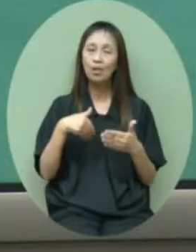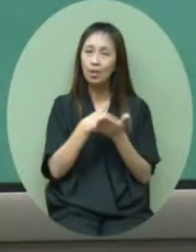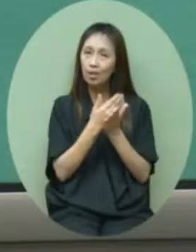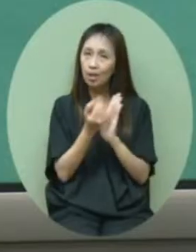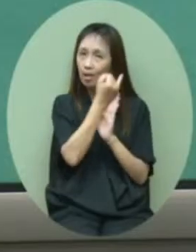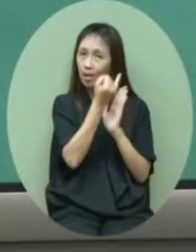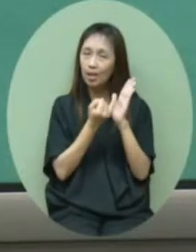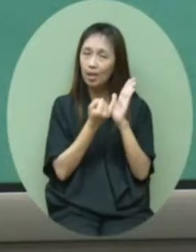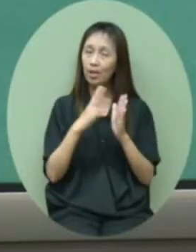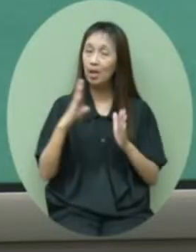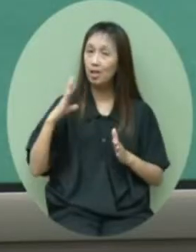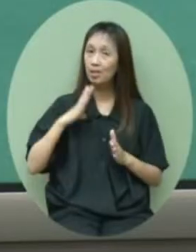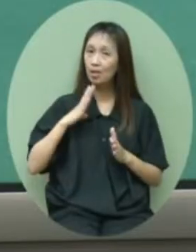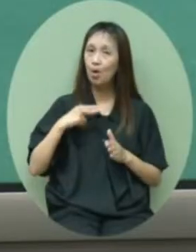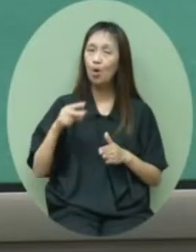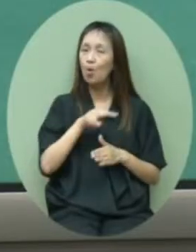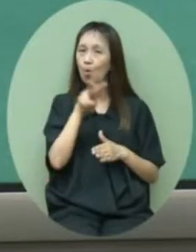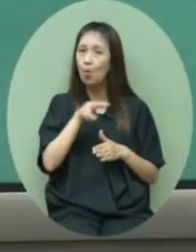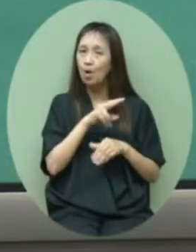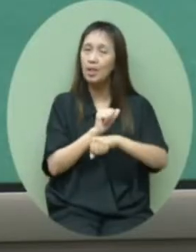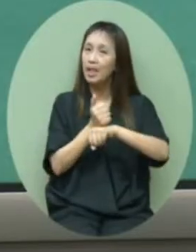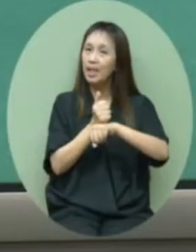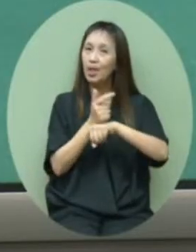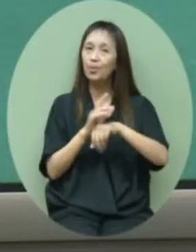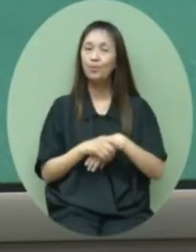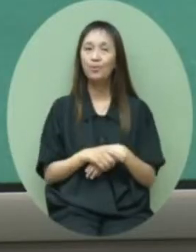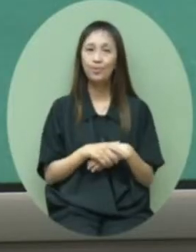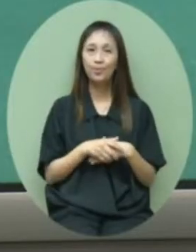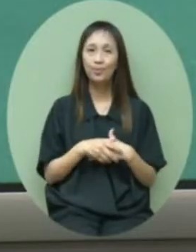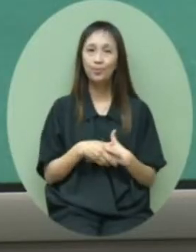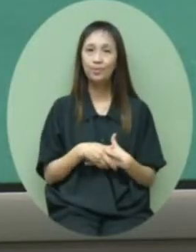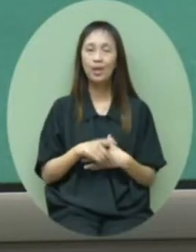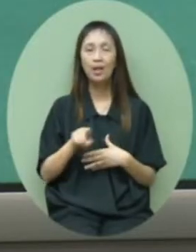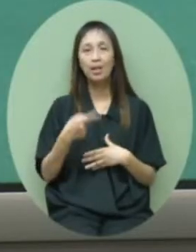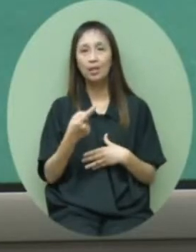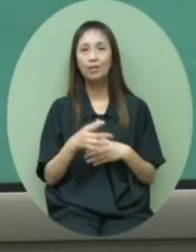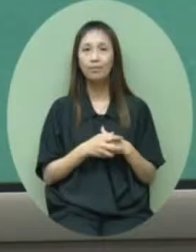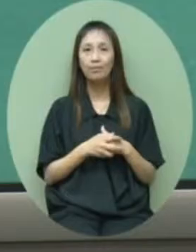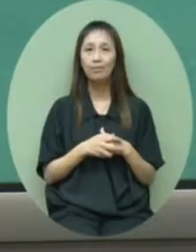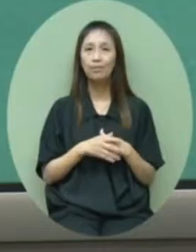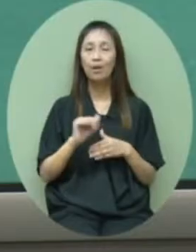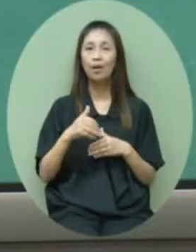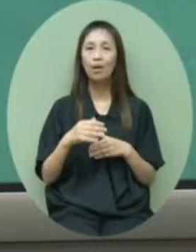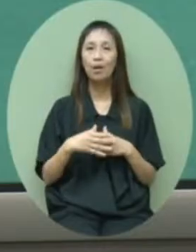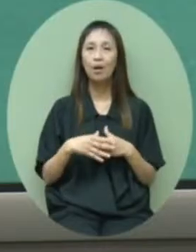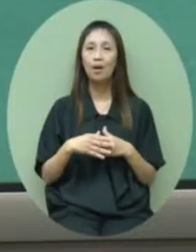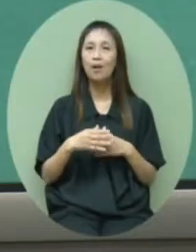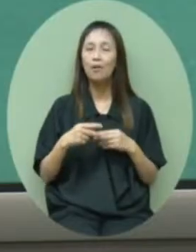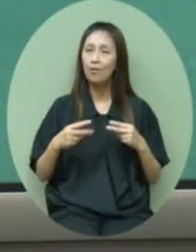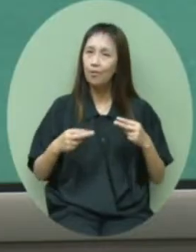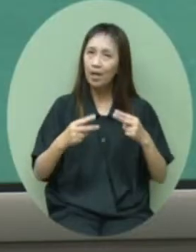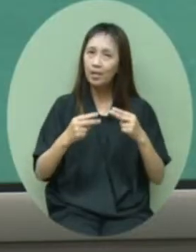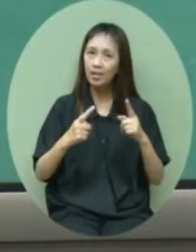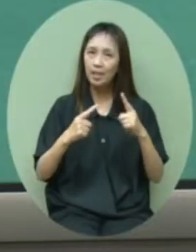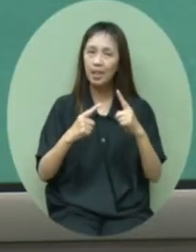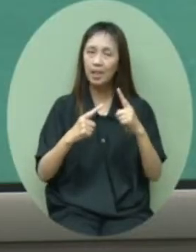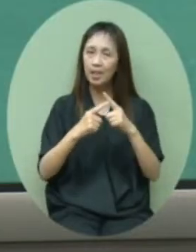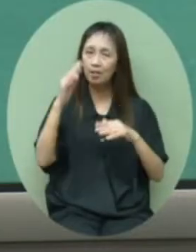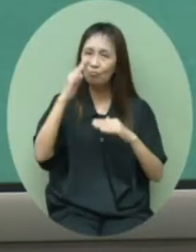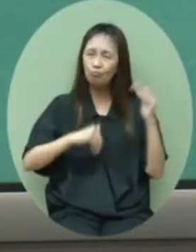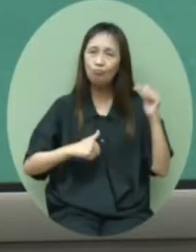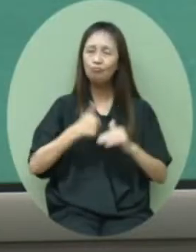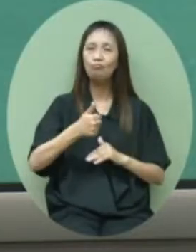talents, to develop the overall performances of those who are interested in